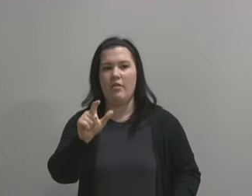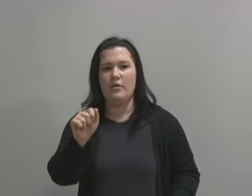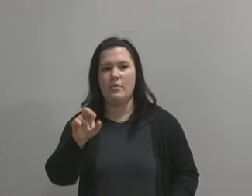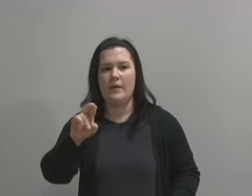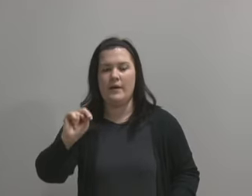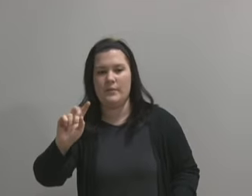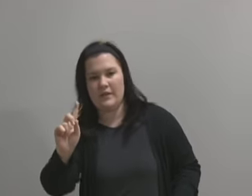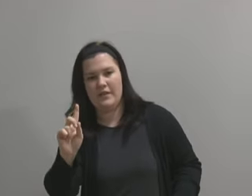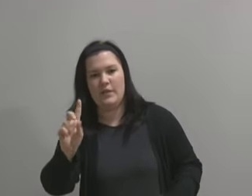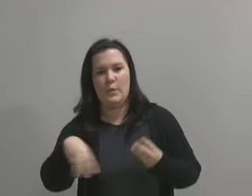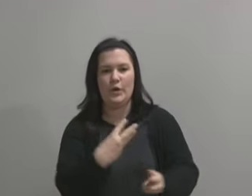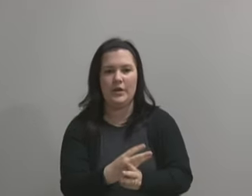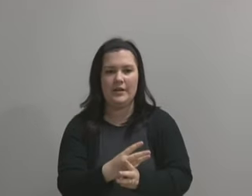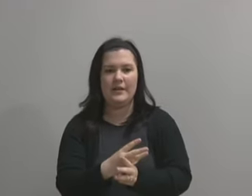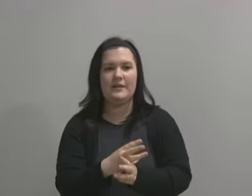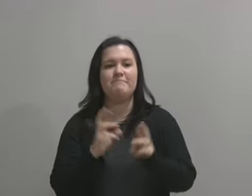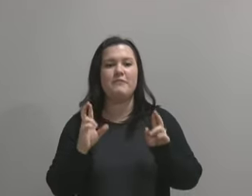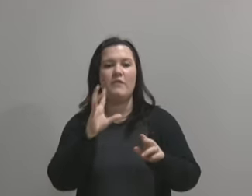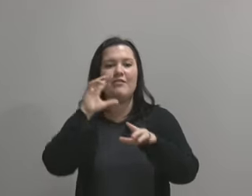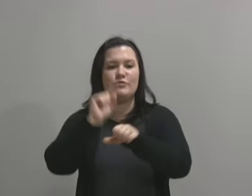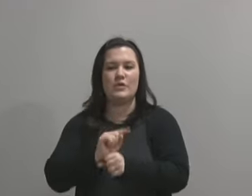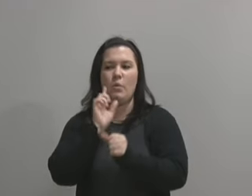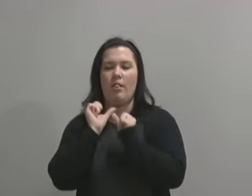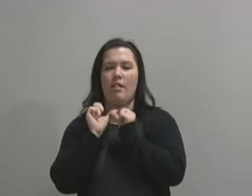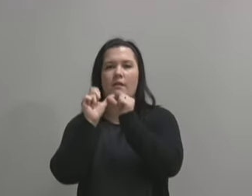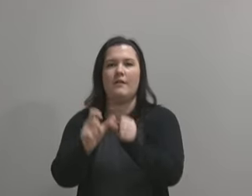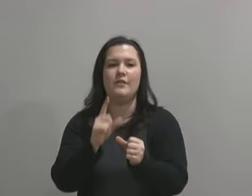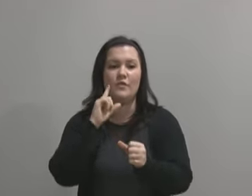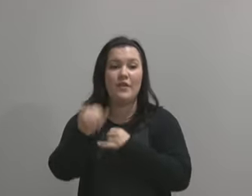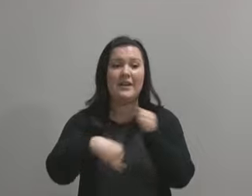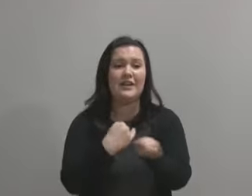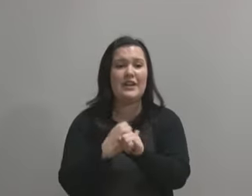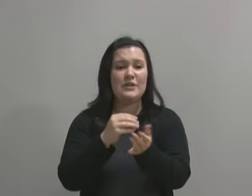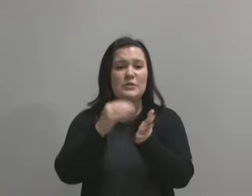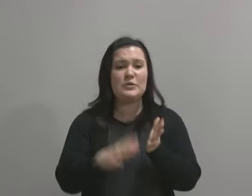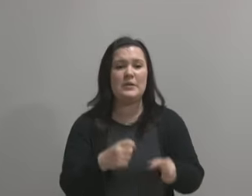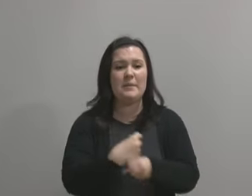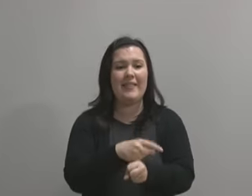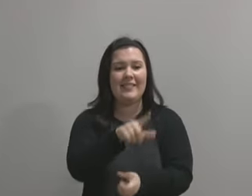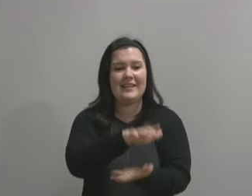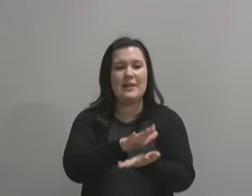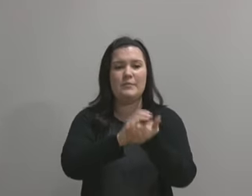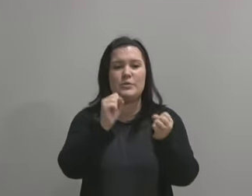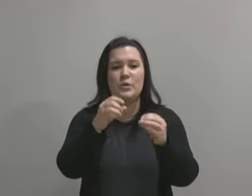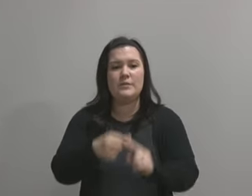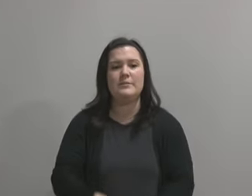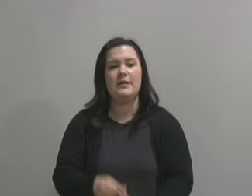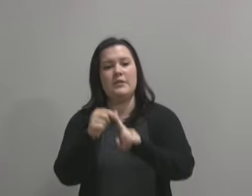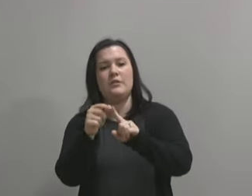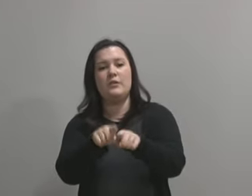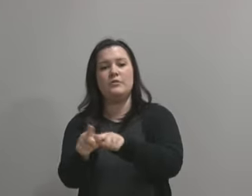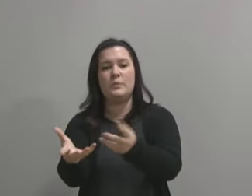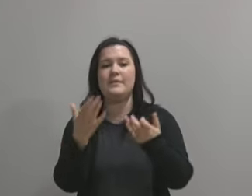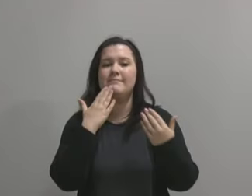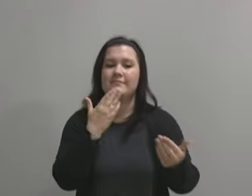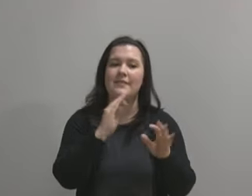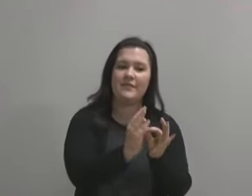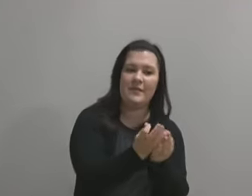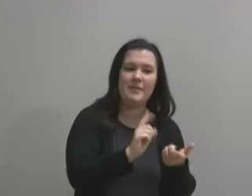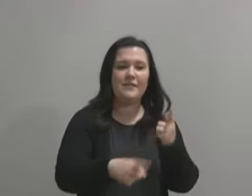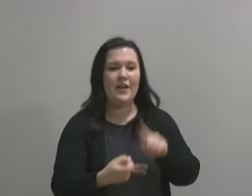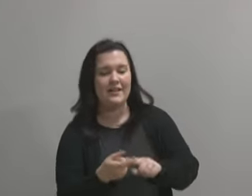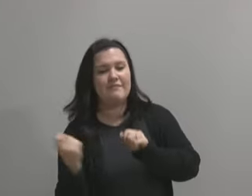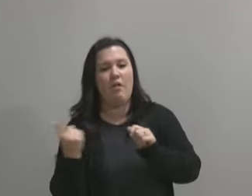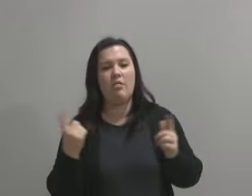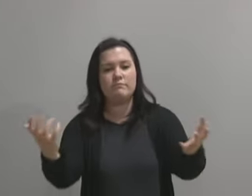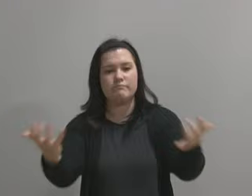event flourish for years to come and continue to give back to the international students who make this campus so special. I would also like to thank my family and my friends who